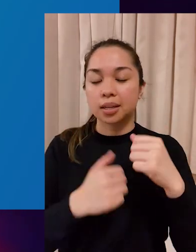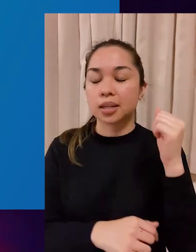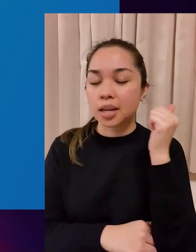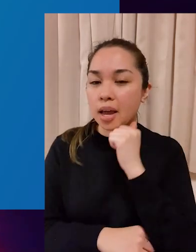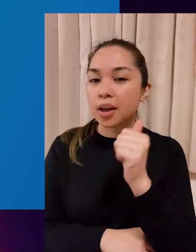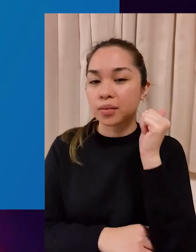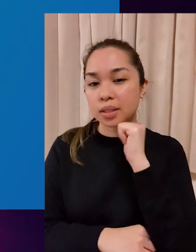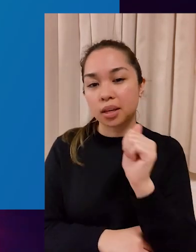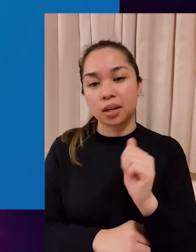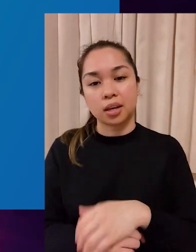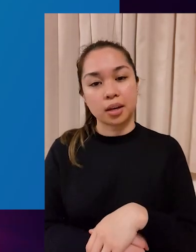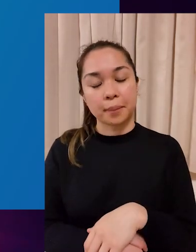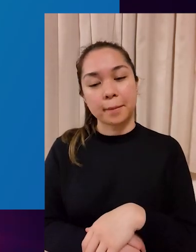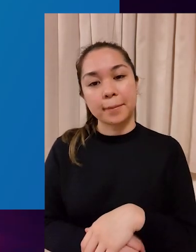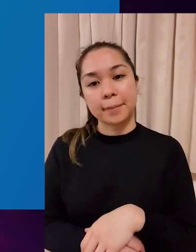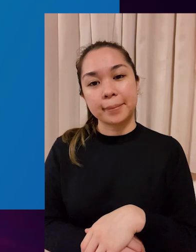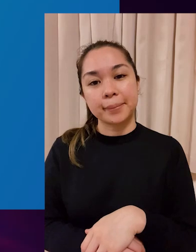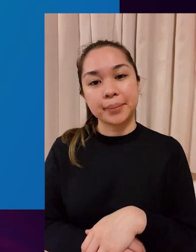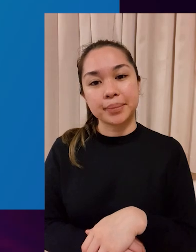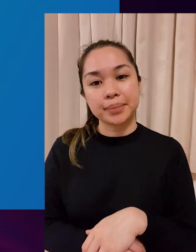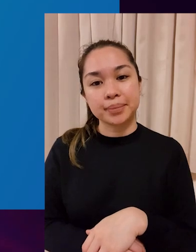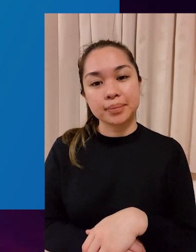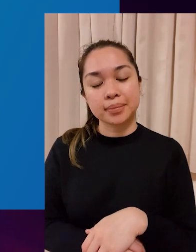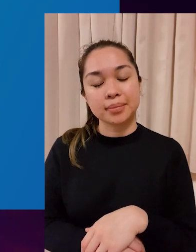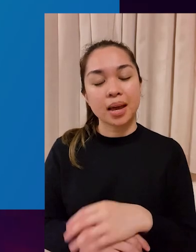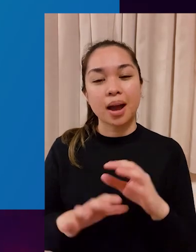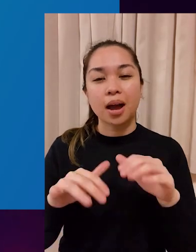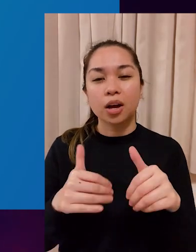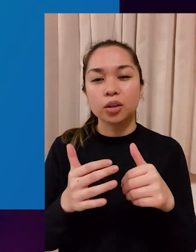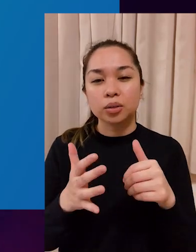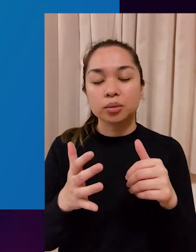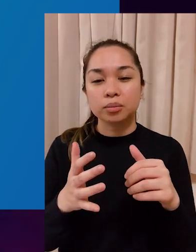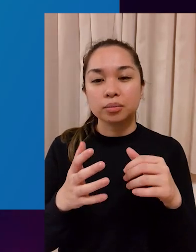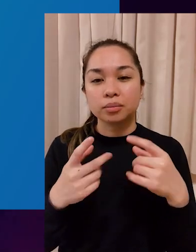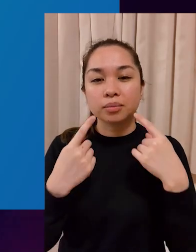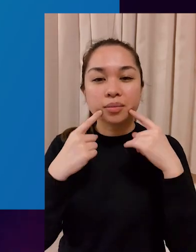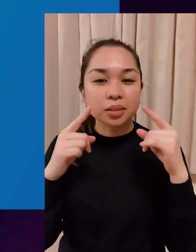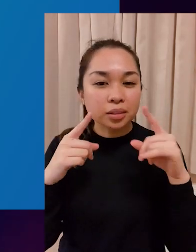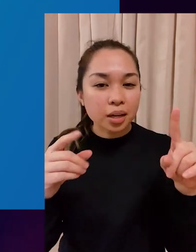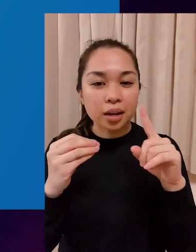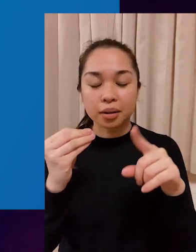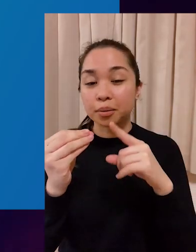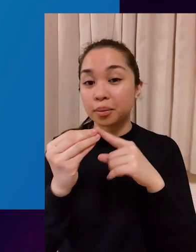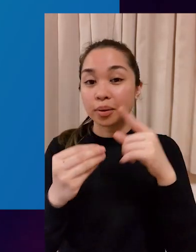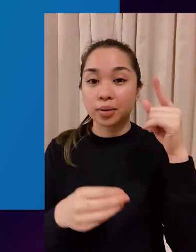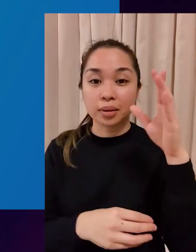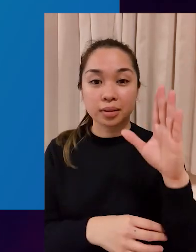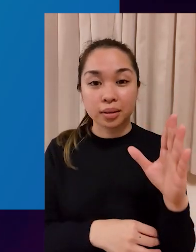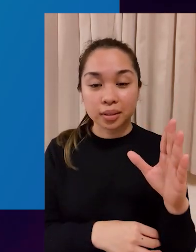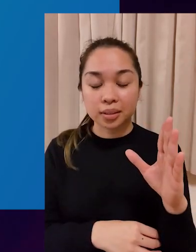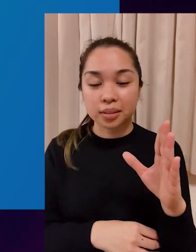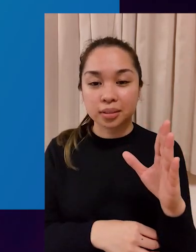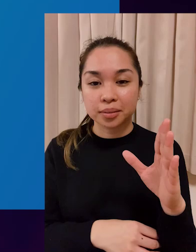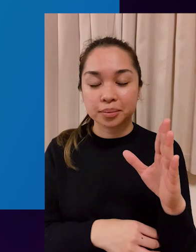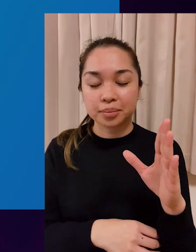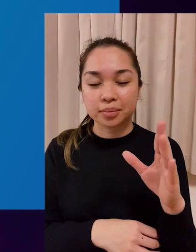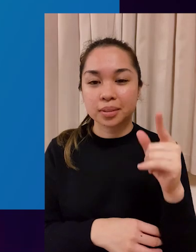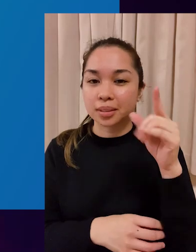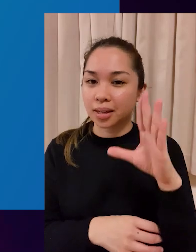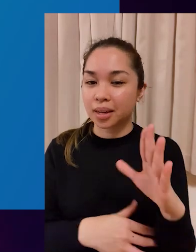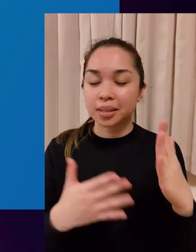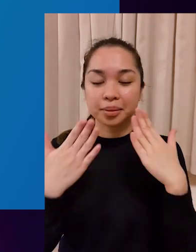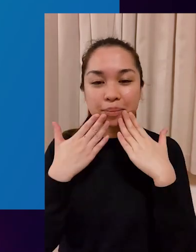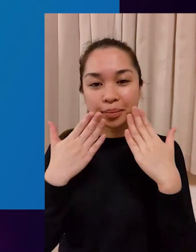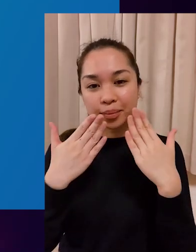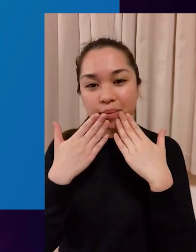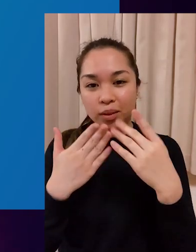know Him every day. Just make His name known. So I praise and thank the Lord